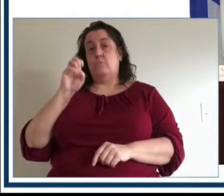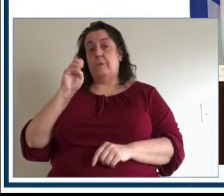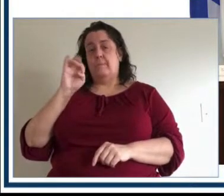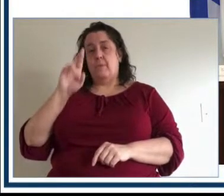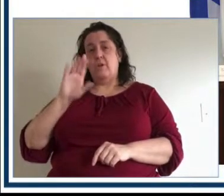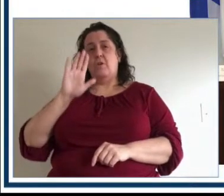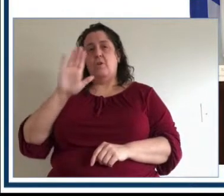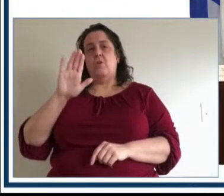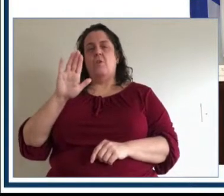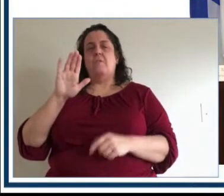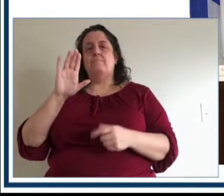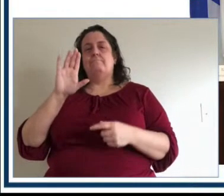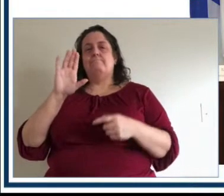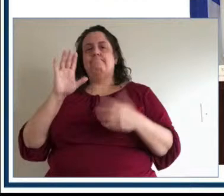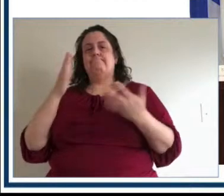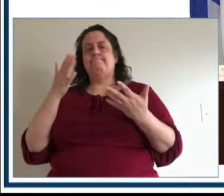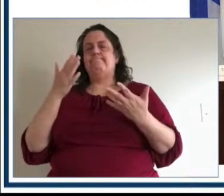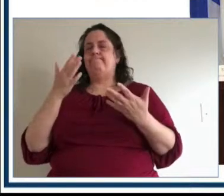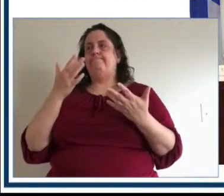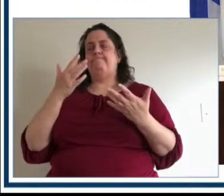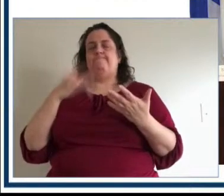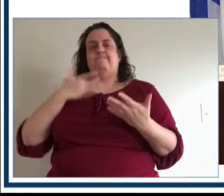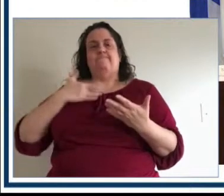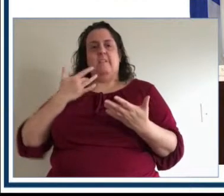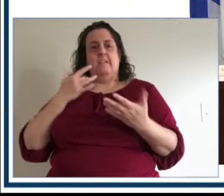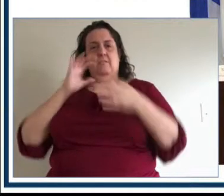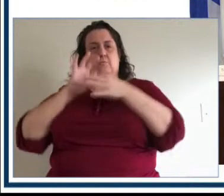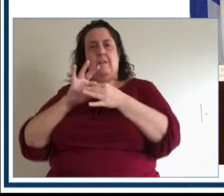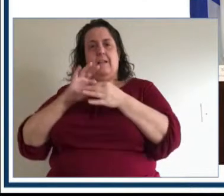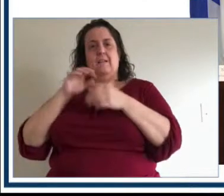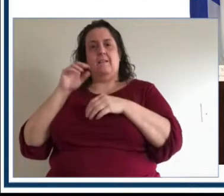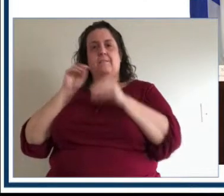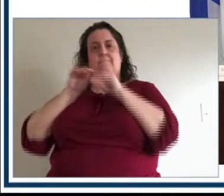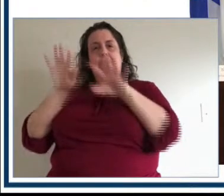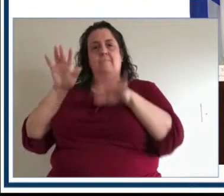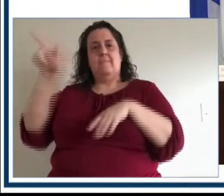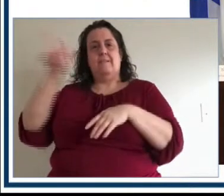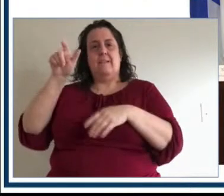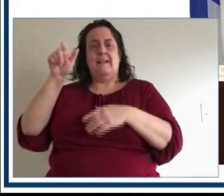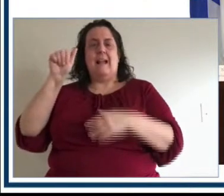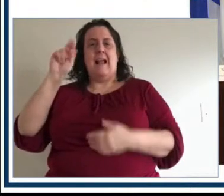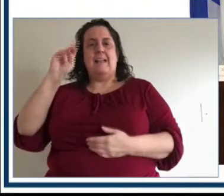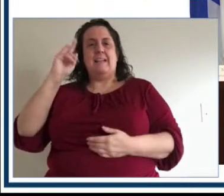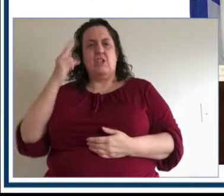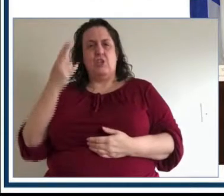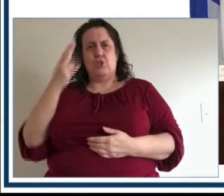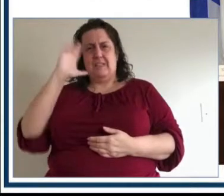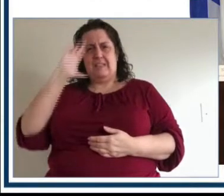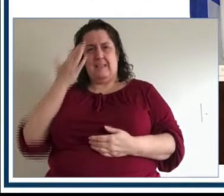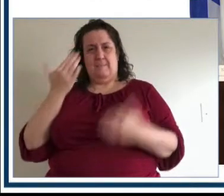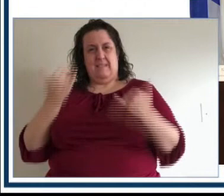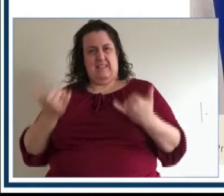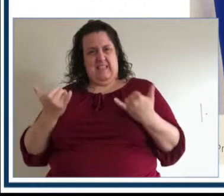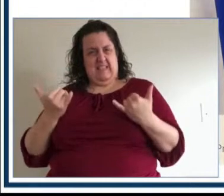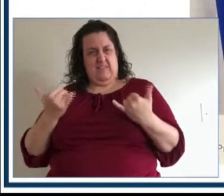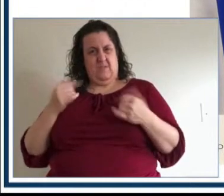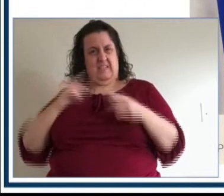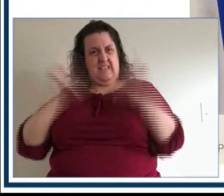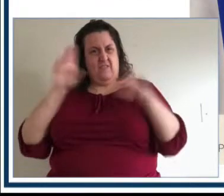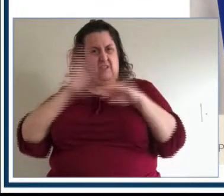Antigonish is very different today than it was last week. Why? I don't think so. I think what I've always said